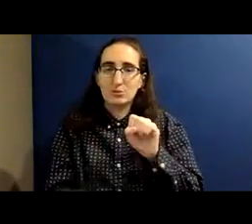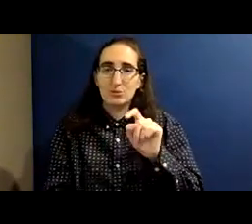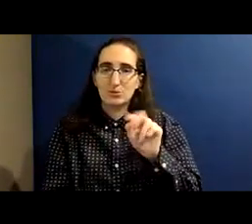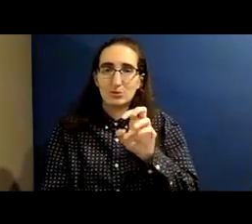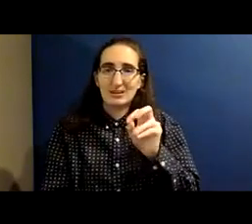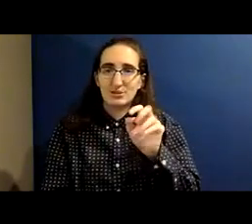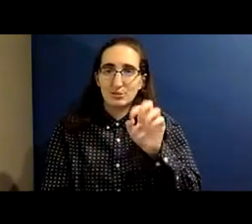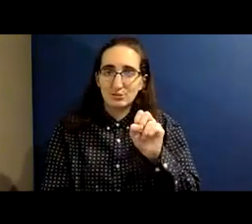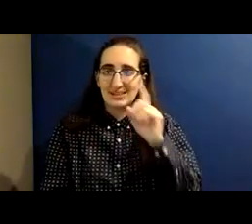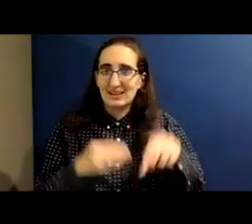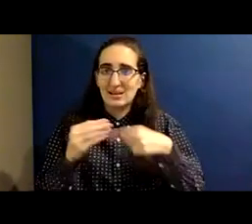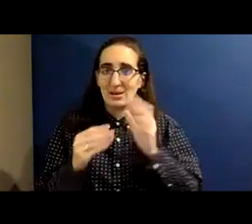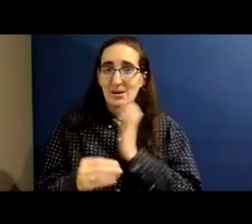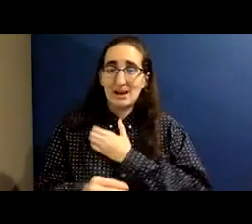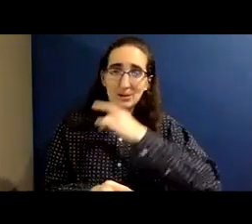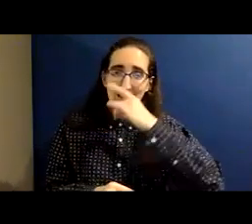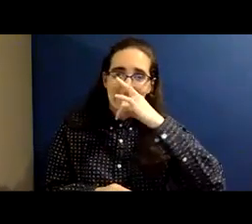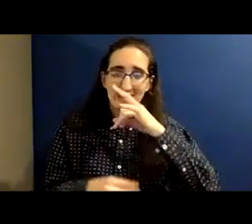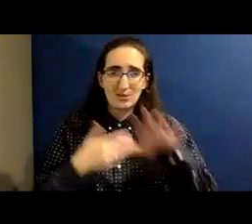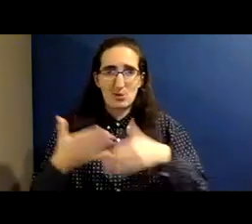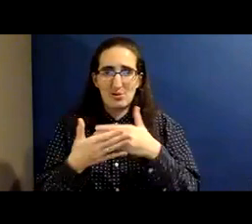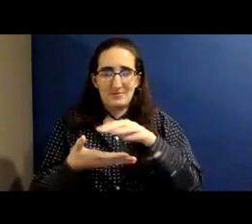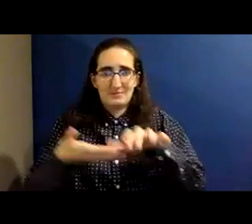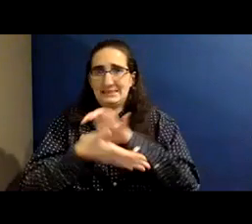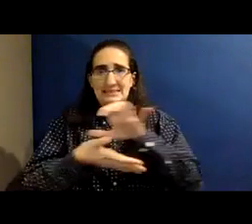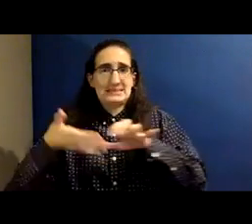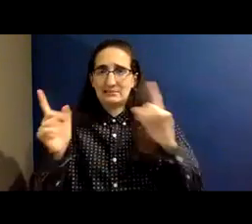our kids, they have all these mixed emotions. And when